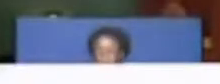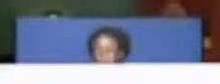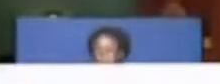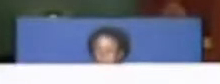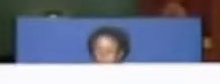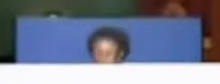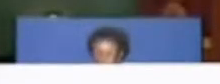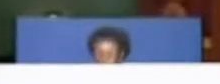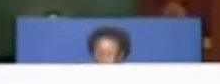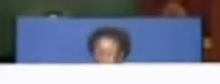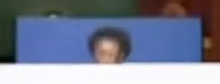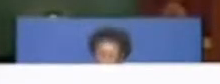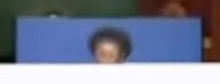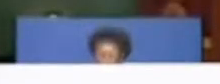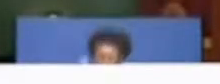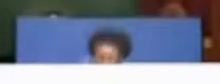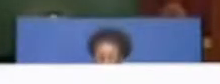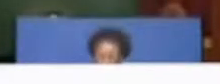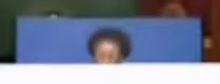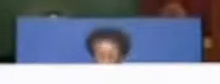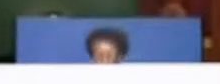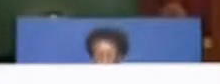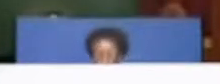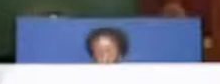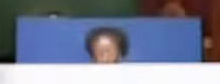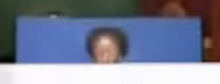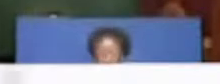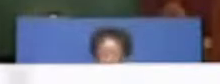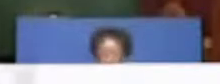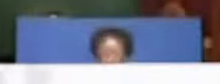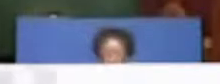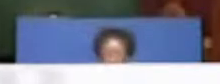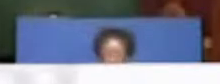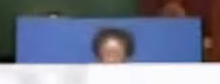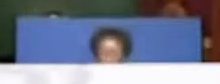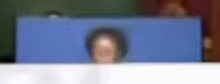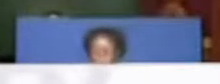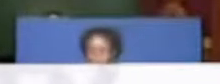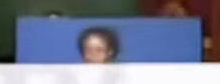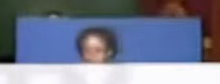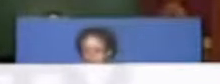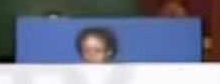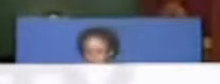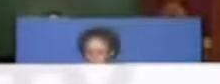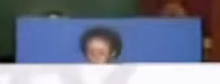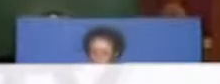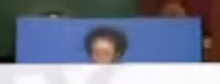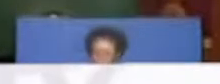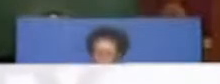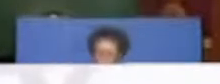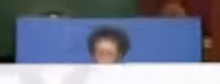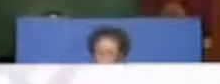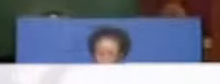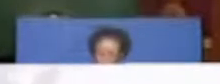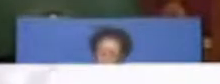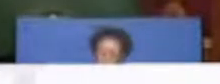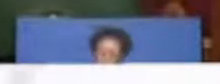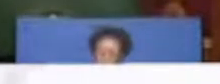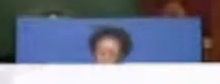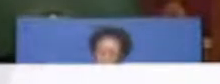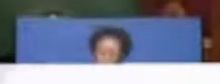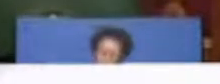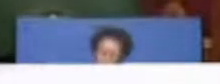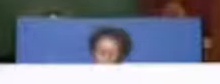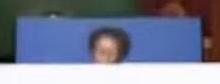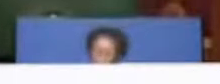a strategy we enforced a policy on Buy Kenya, Build Kenya, and we set aside an initial investment of 600 million shillings to